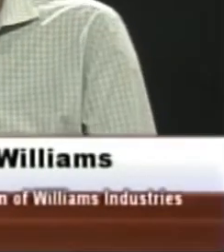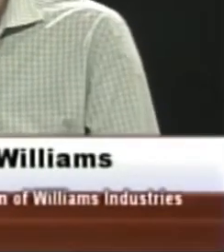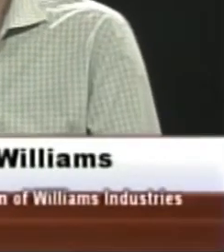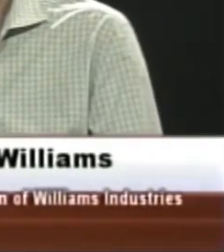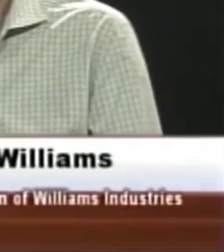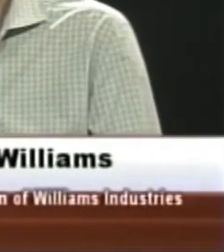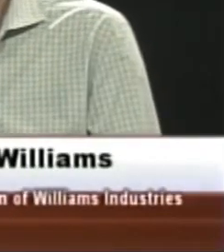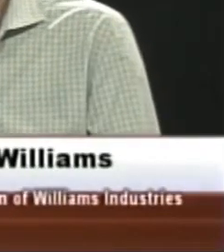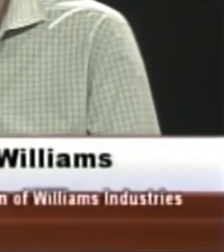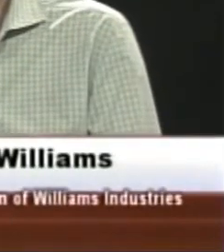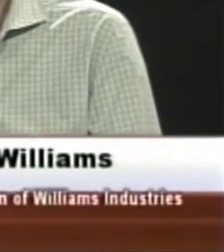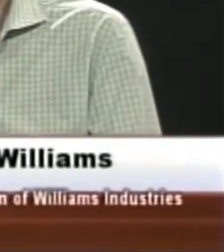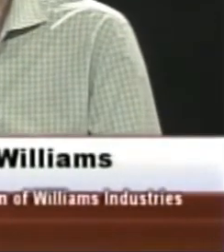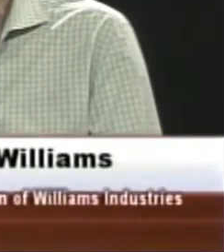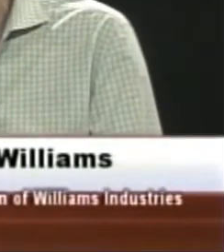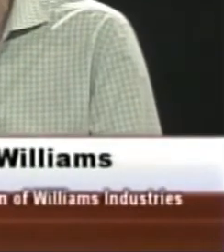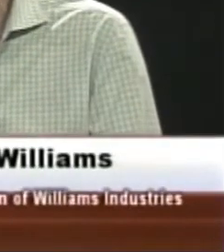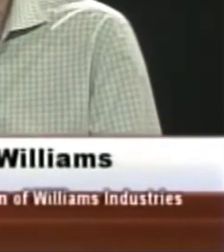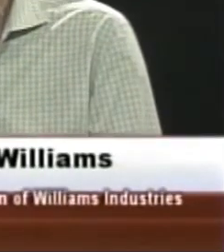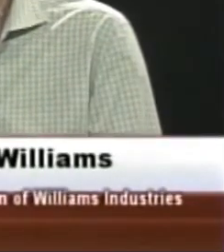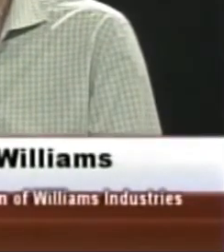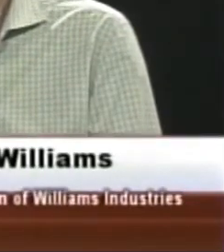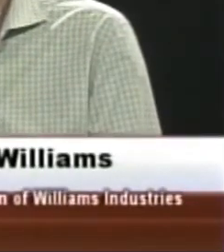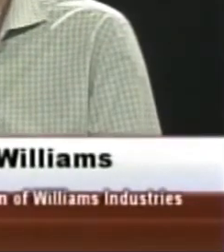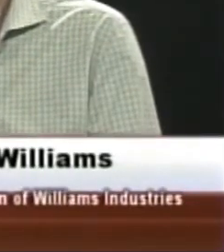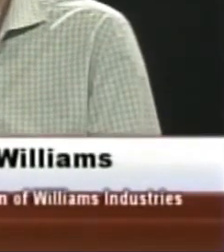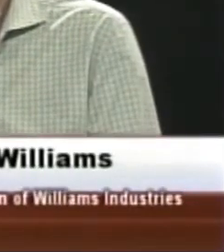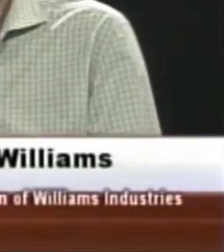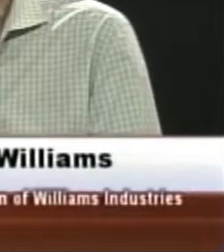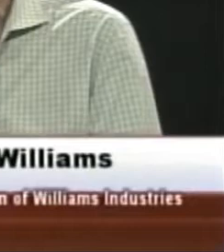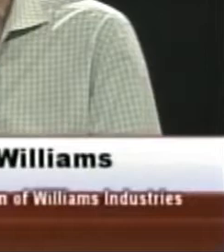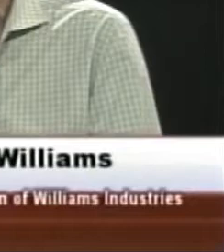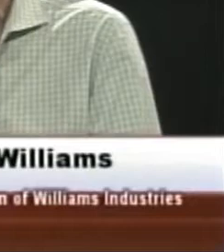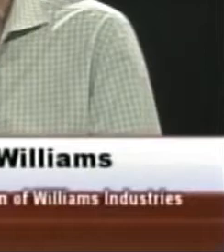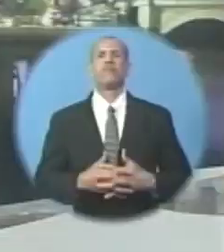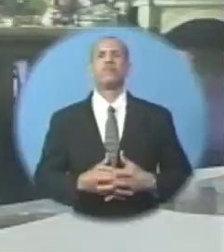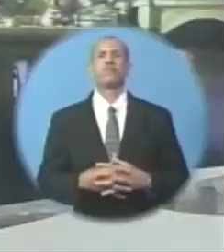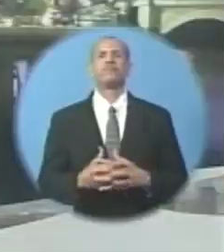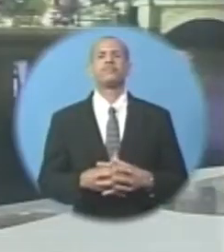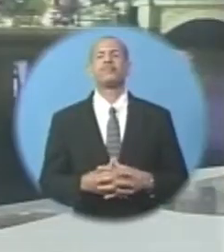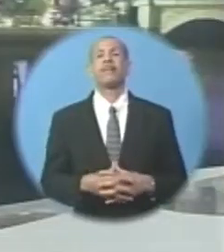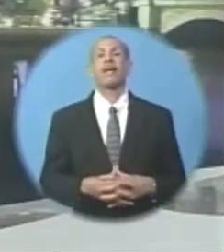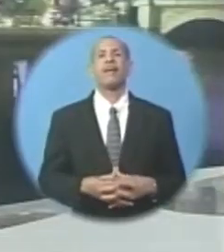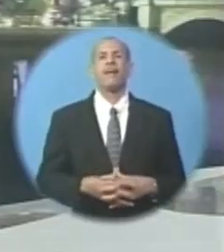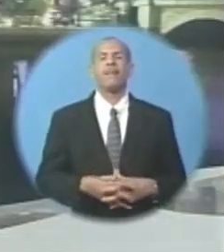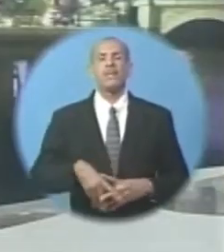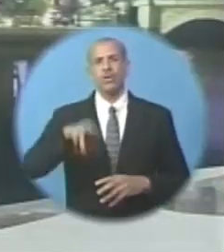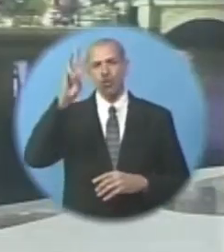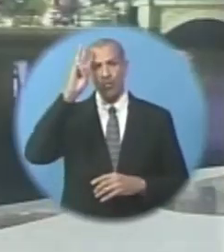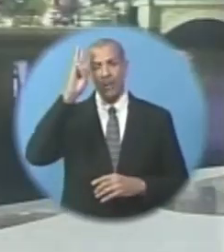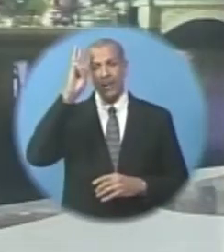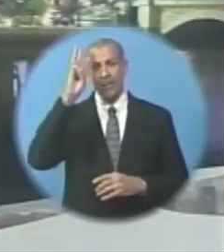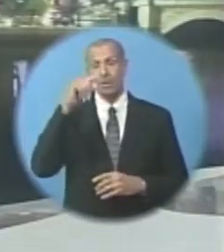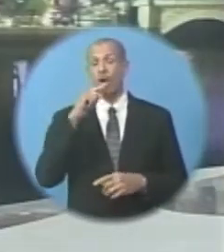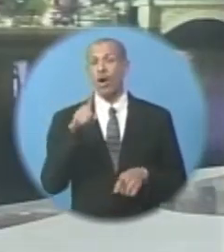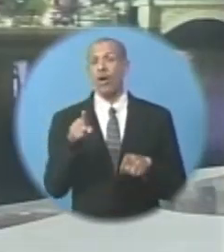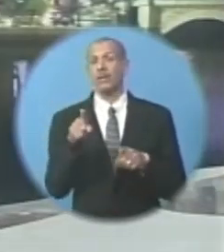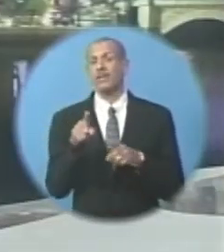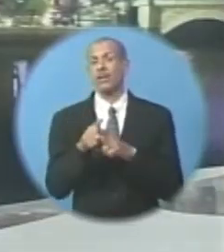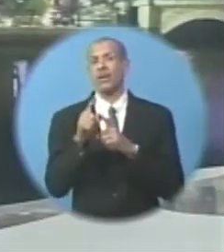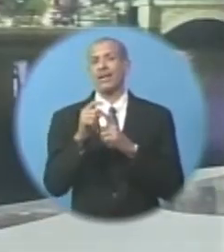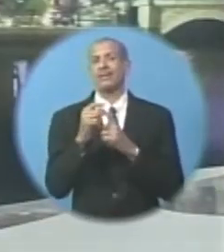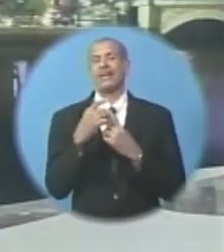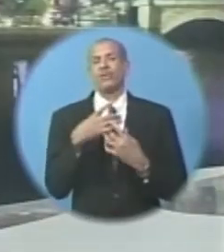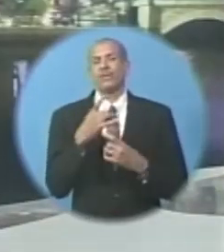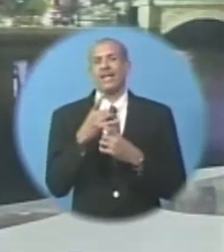to increase the yield of food crops in Barbados. Mr. Williams is all for foreign